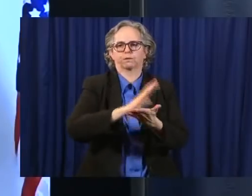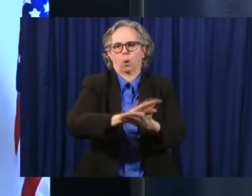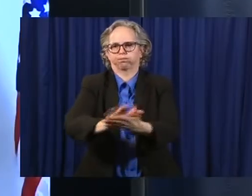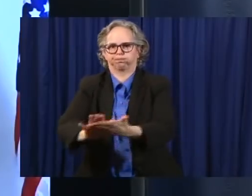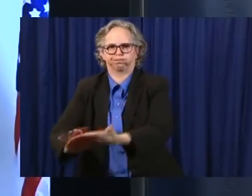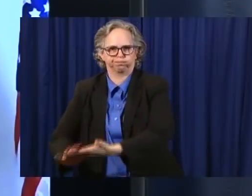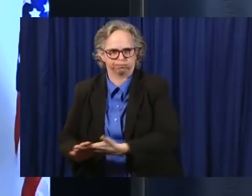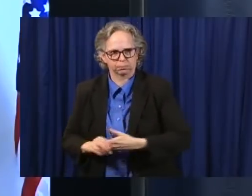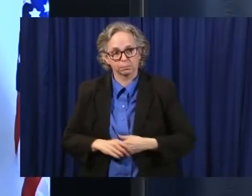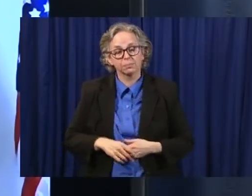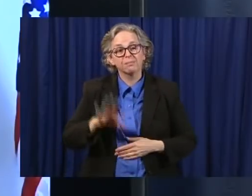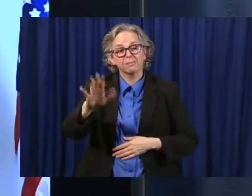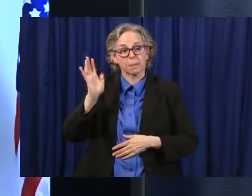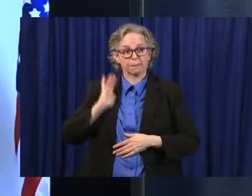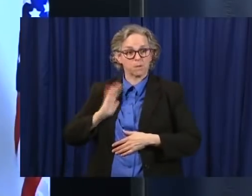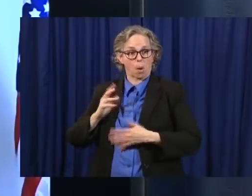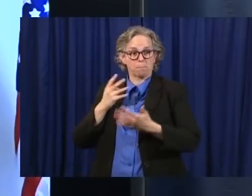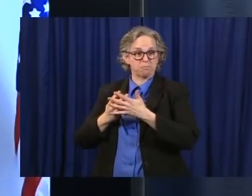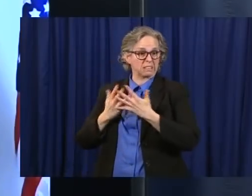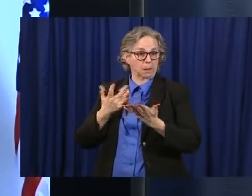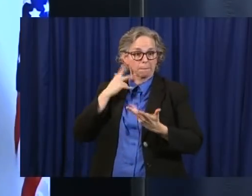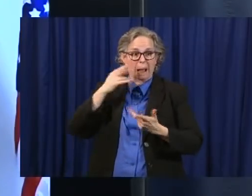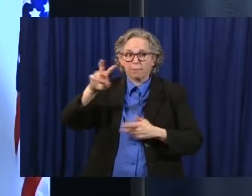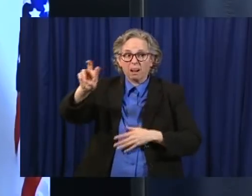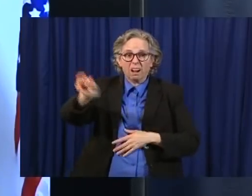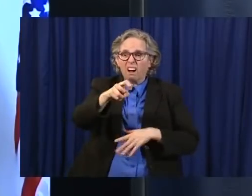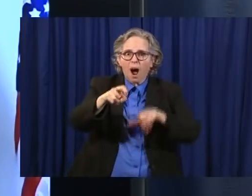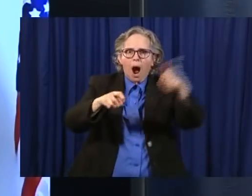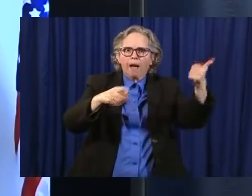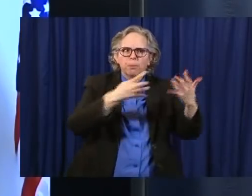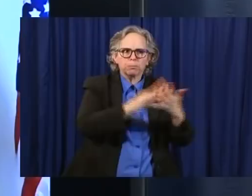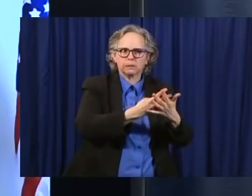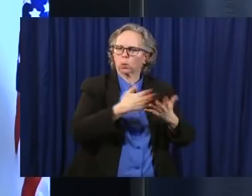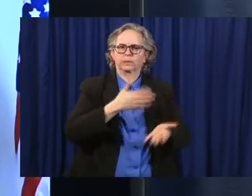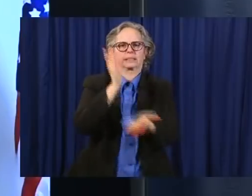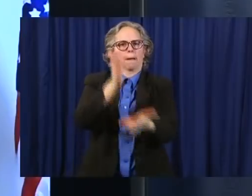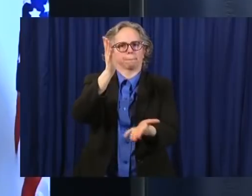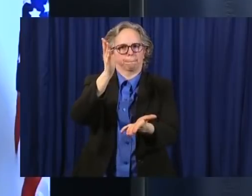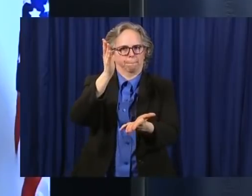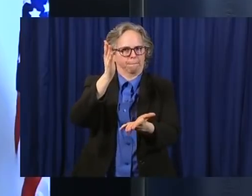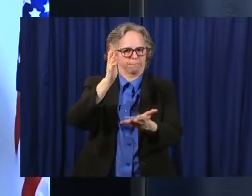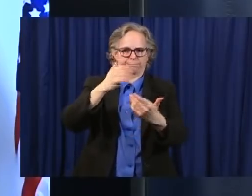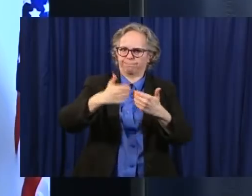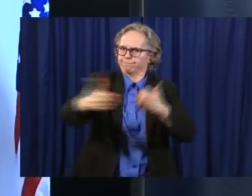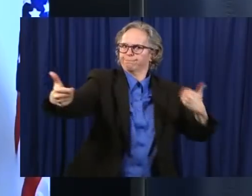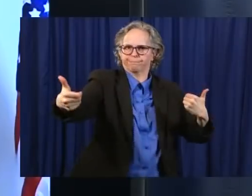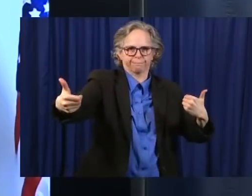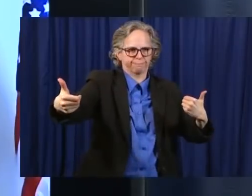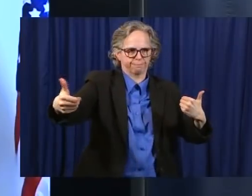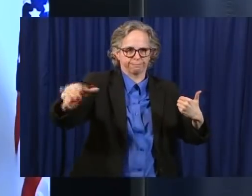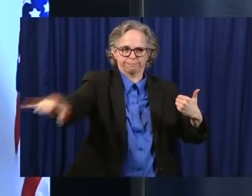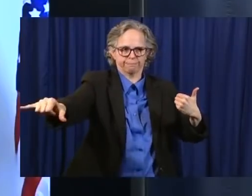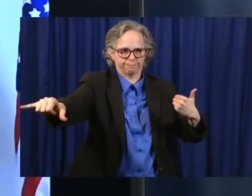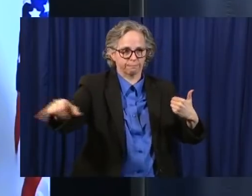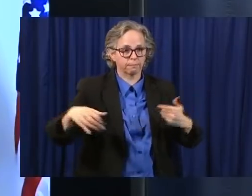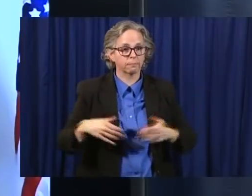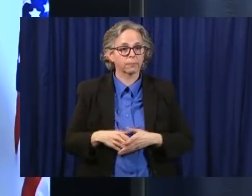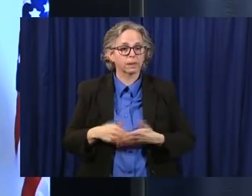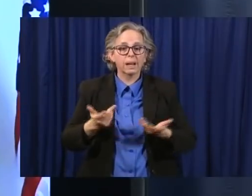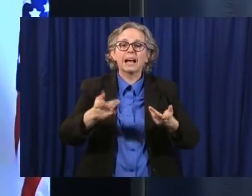prison. We stopped doing I will never call it an elective procedure, but a procedure that could be delayed